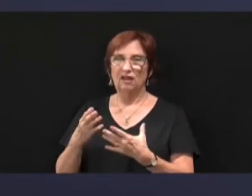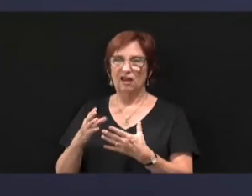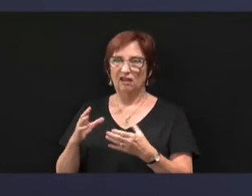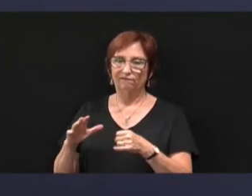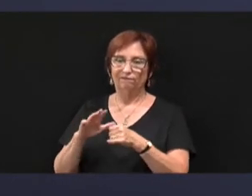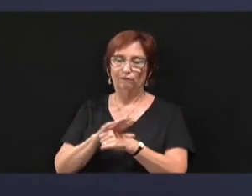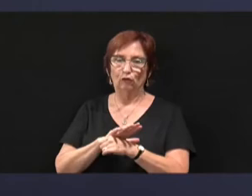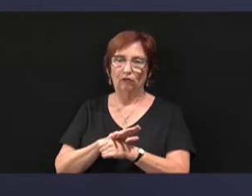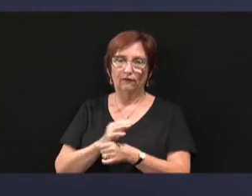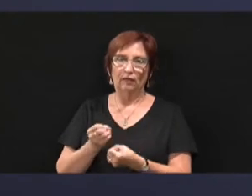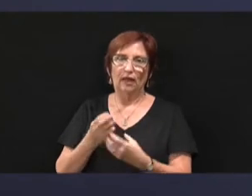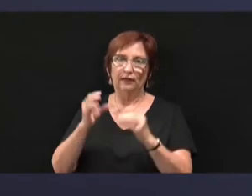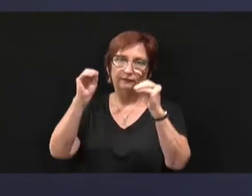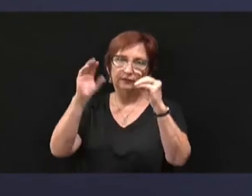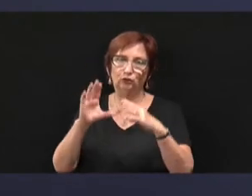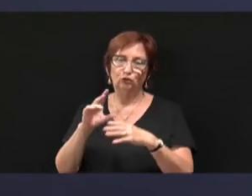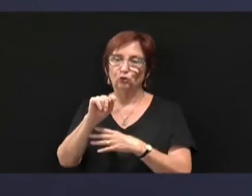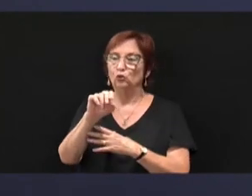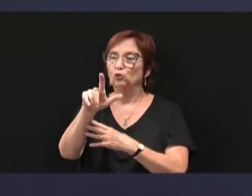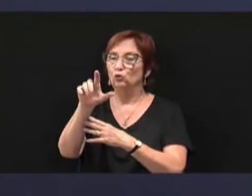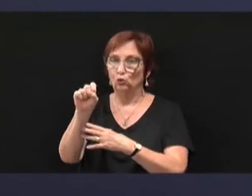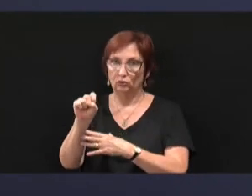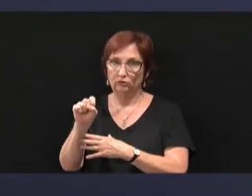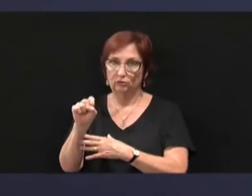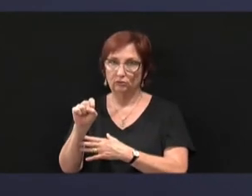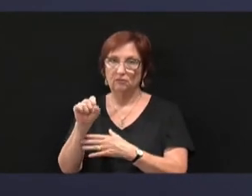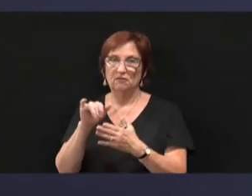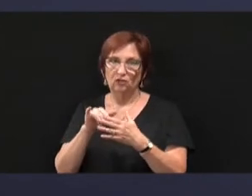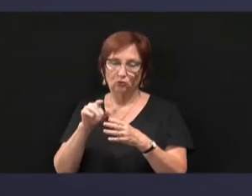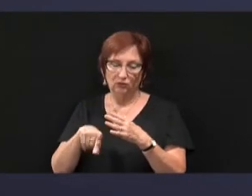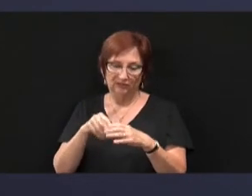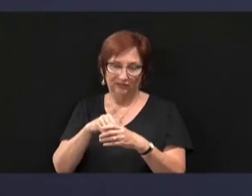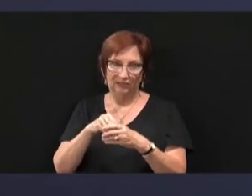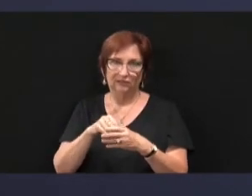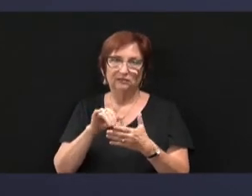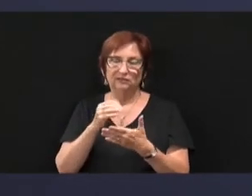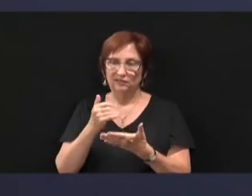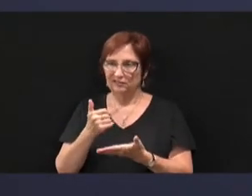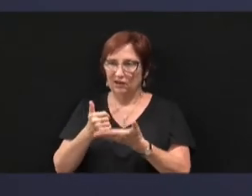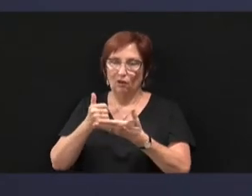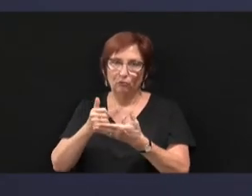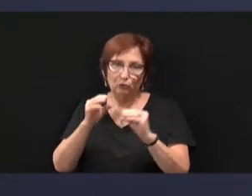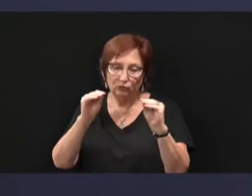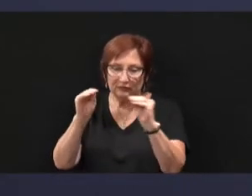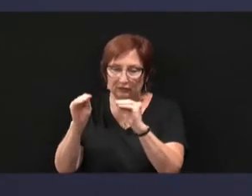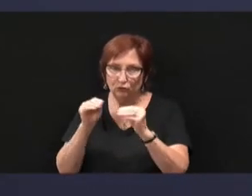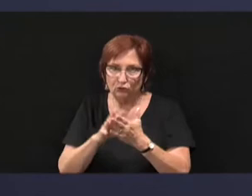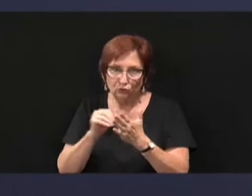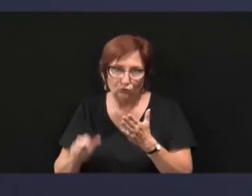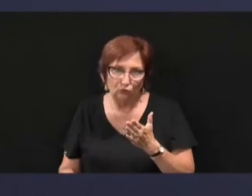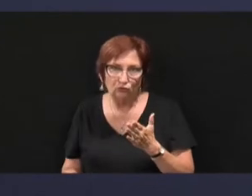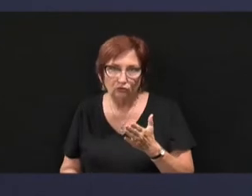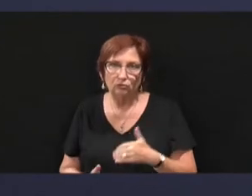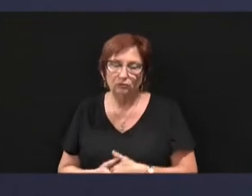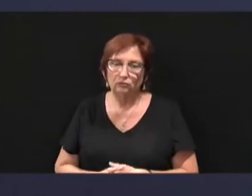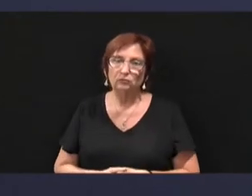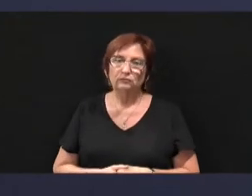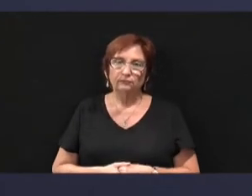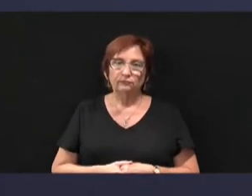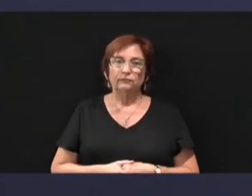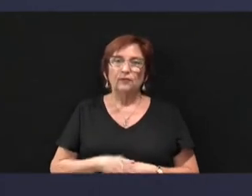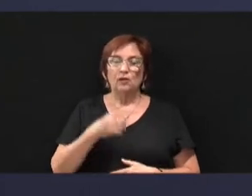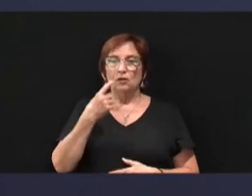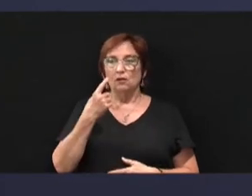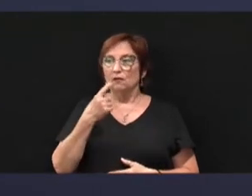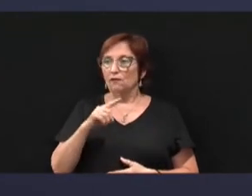tools. That's what's in that supplementary deck that you can use when instructing students. Okay, so for the